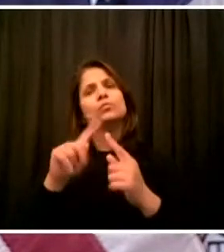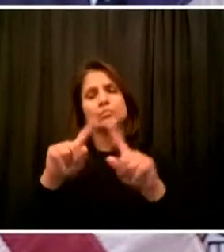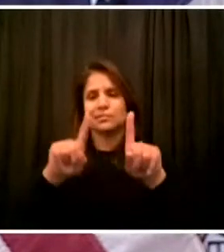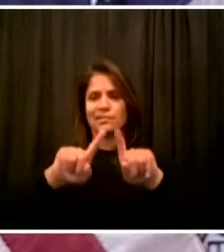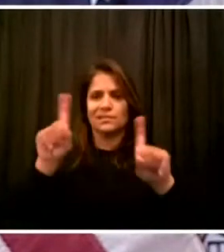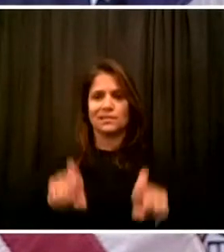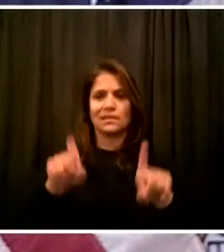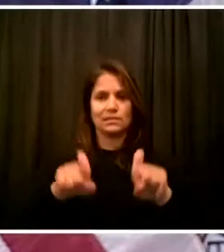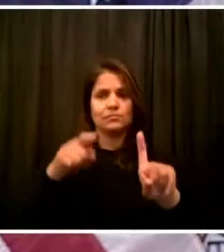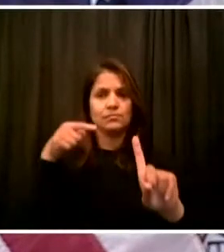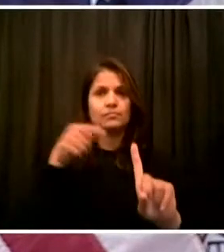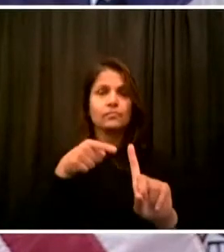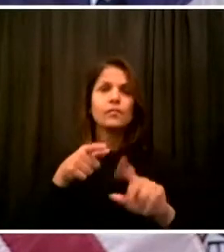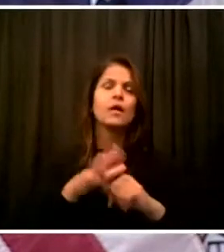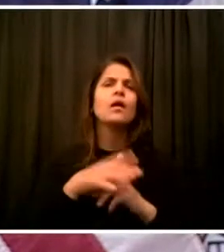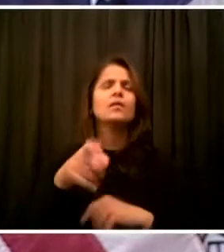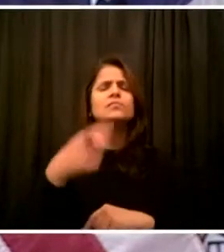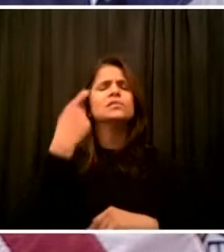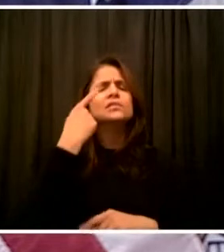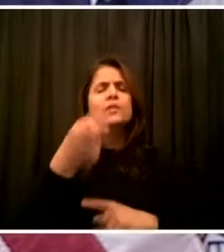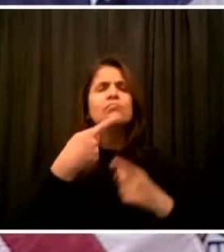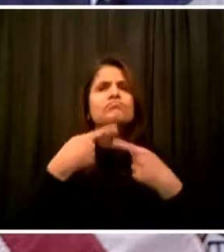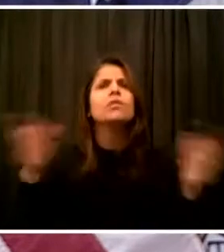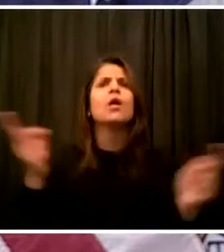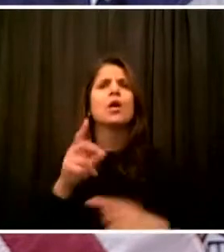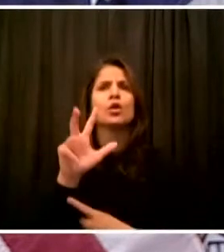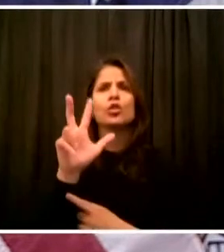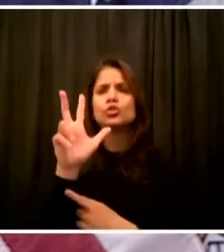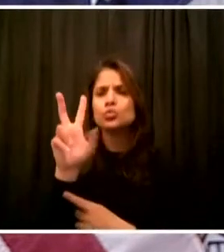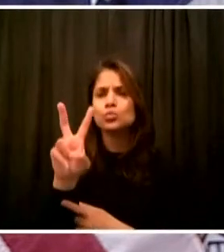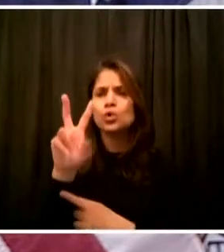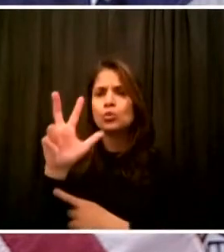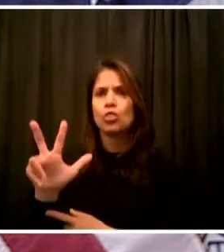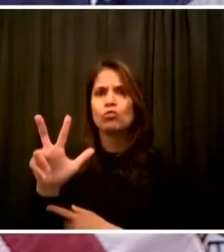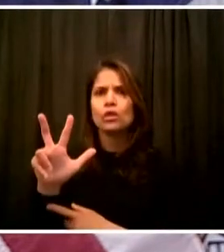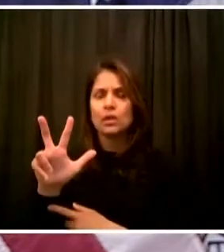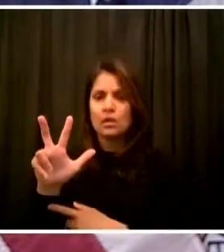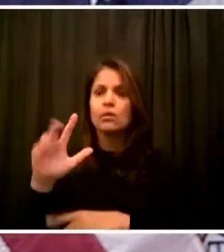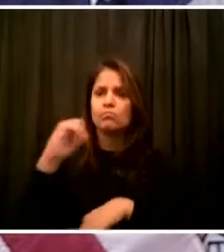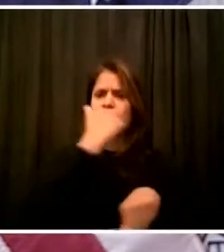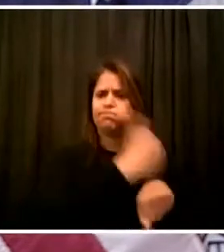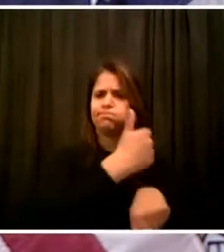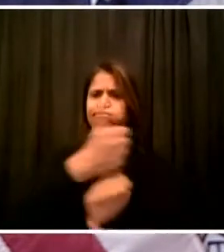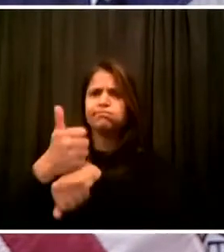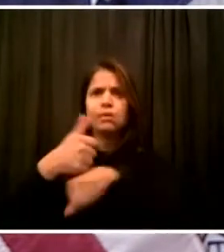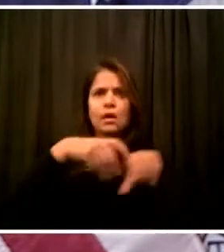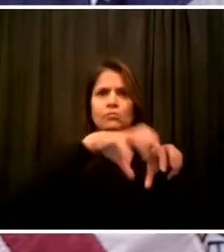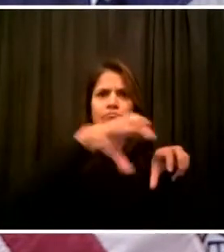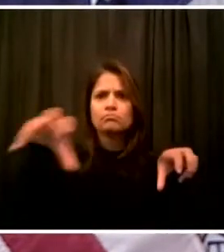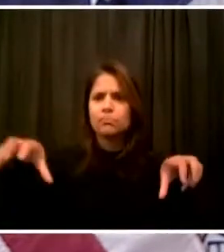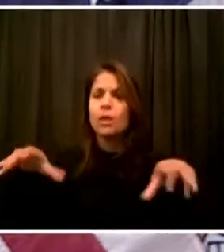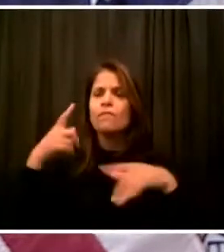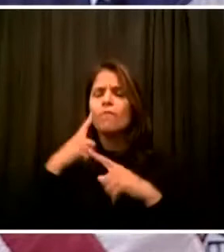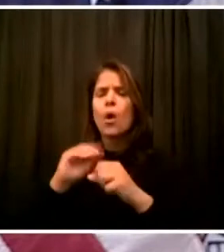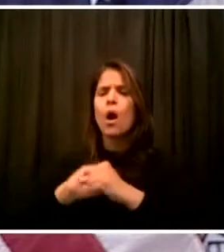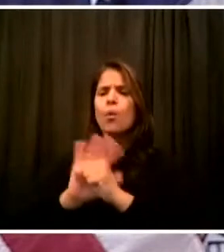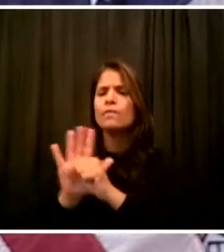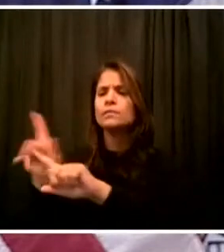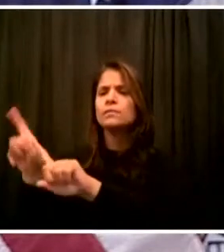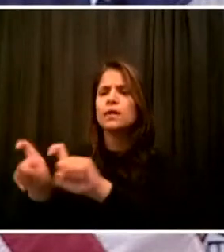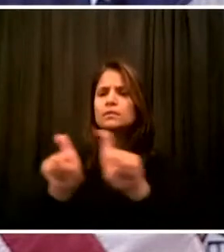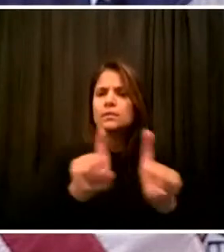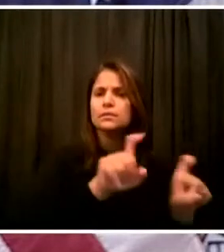go, wait in a line, and get tested. We also understand that there are some free sites in each borough where people